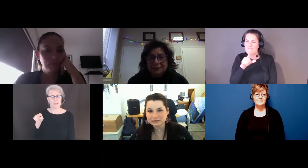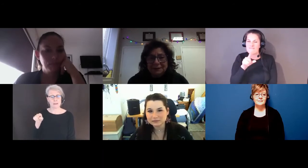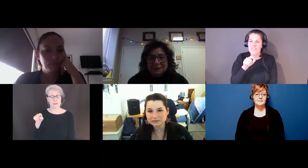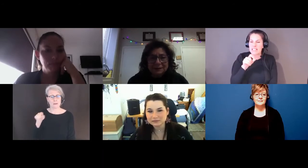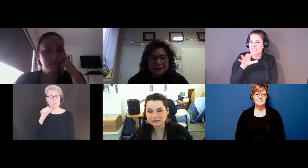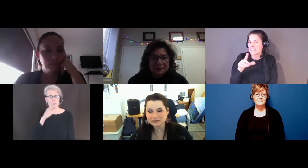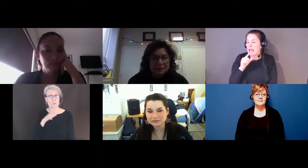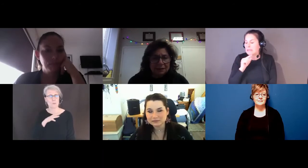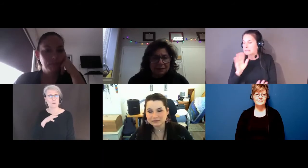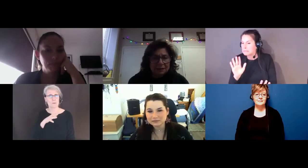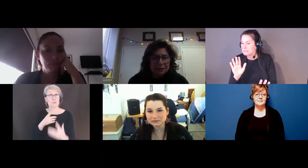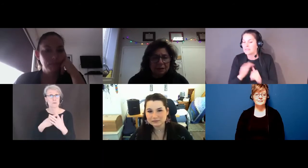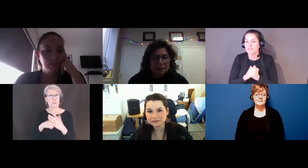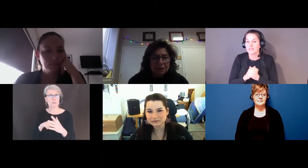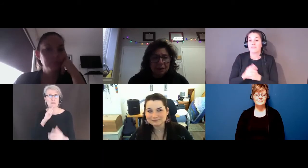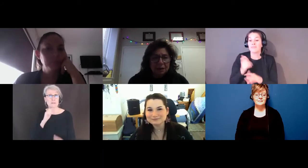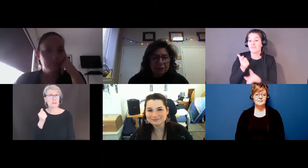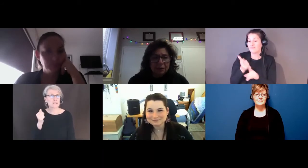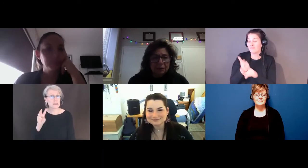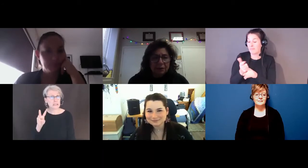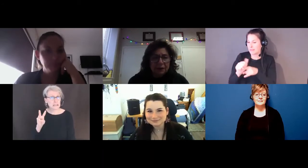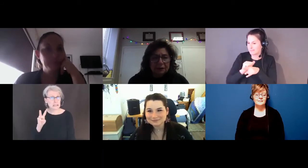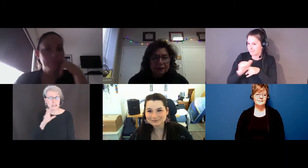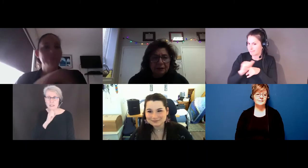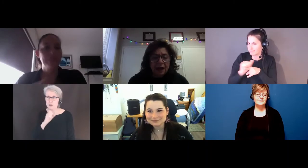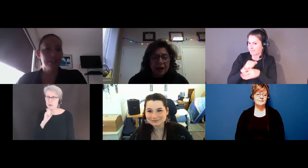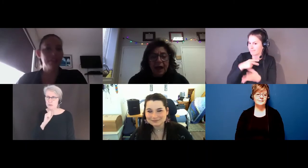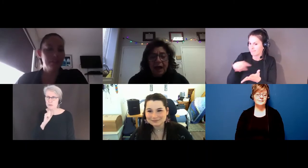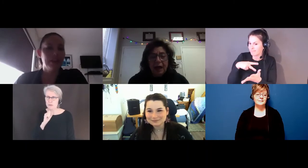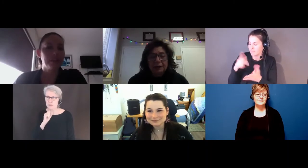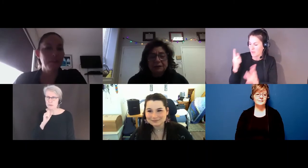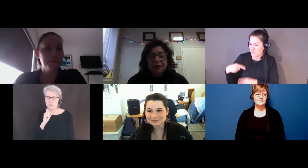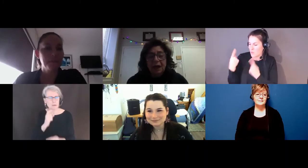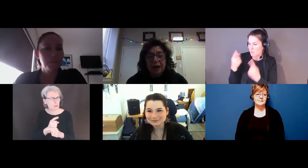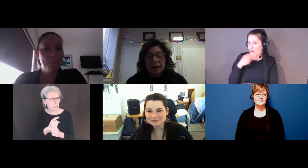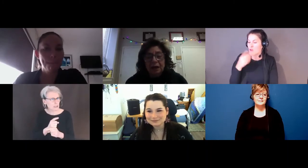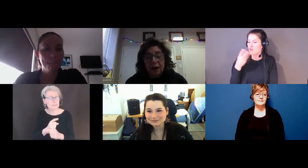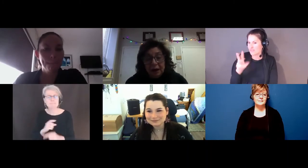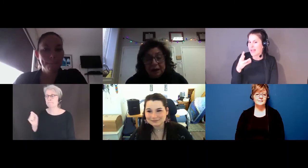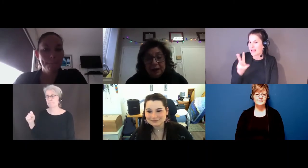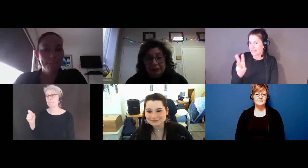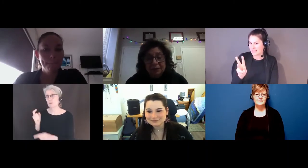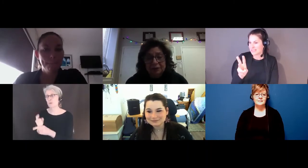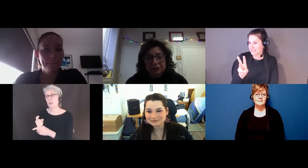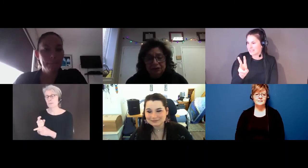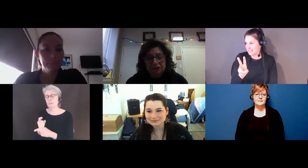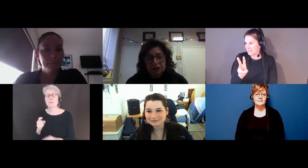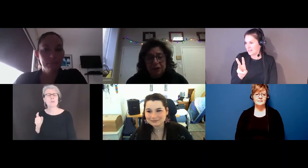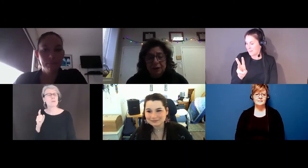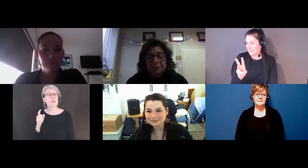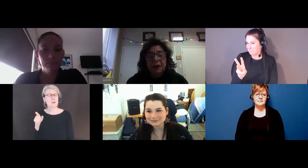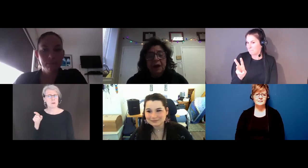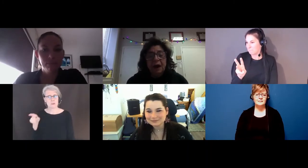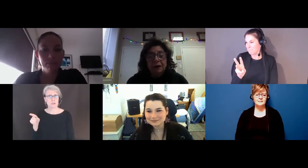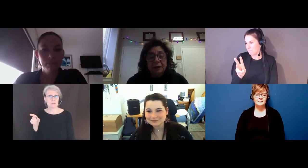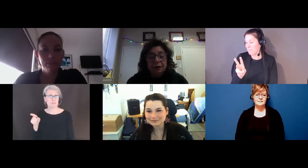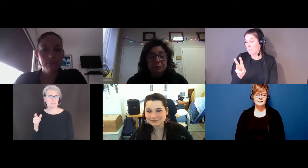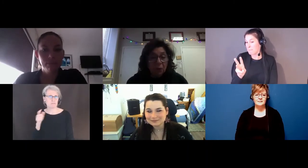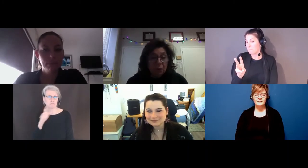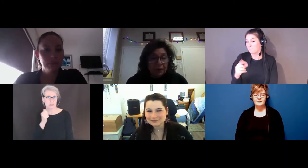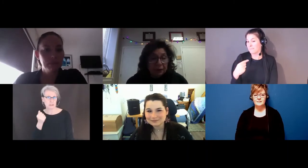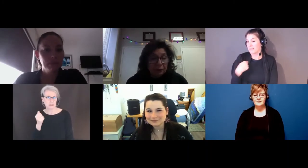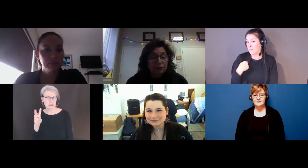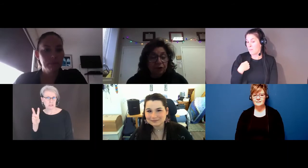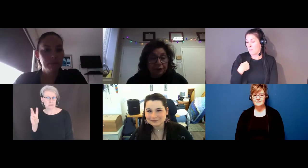about 16. Am I right about that, Lindsay? Yes, yes. And I have been teaching a